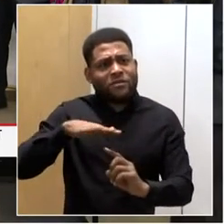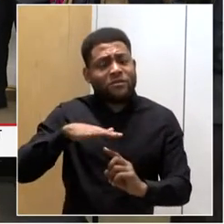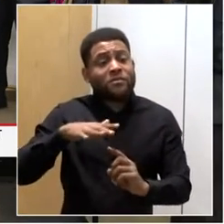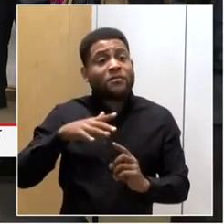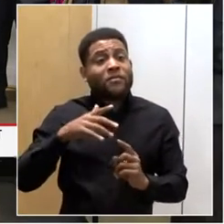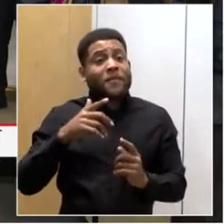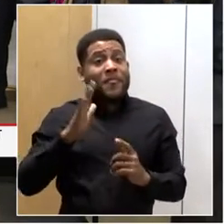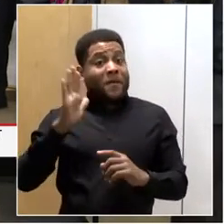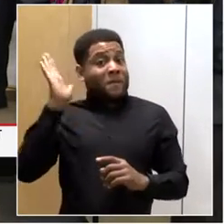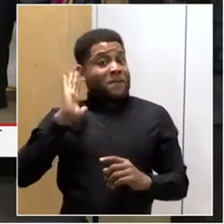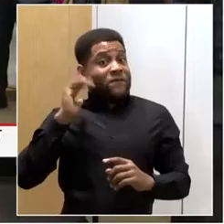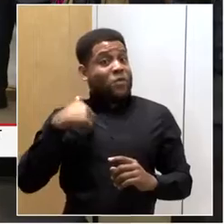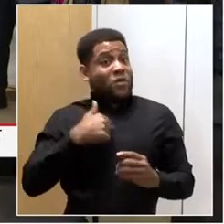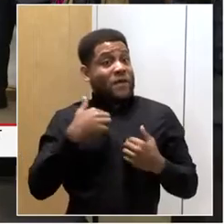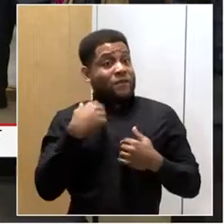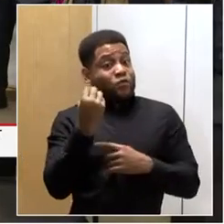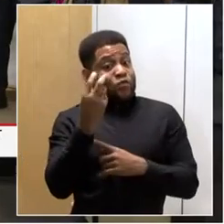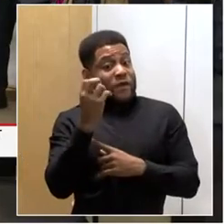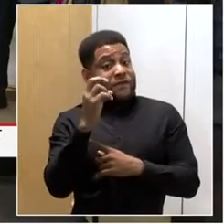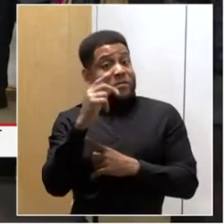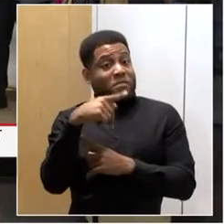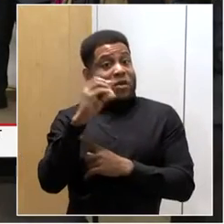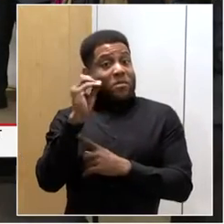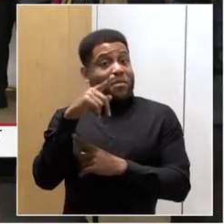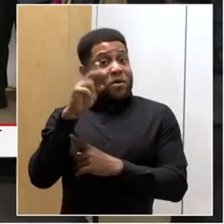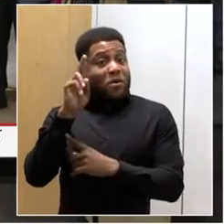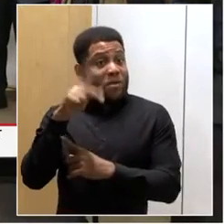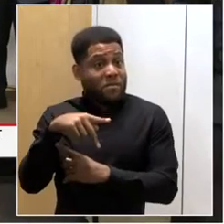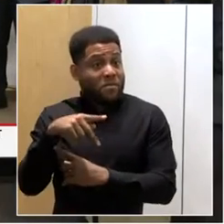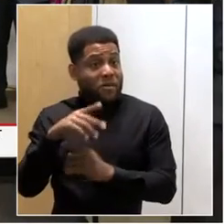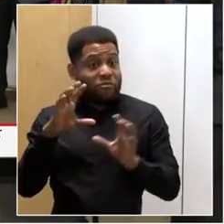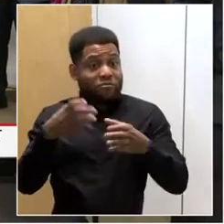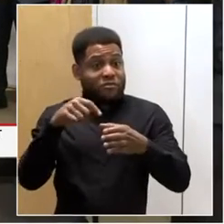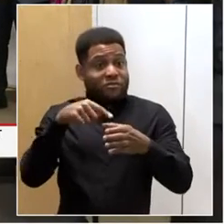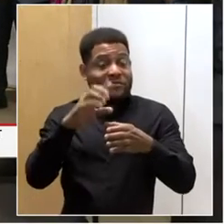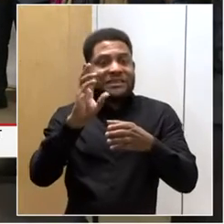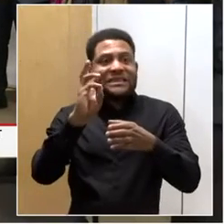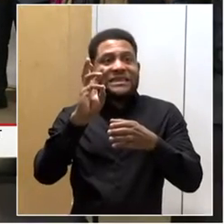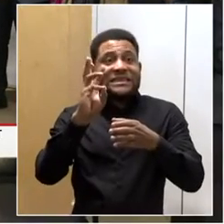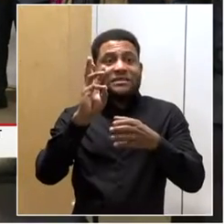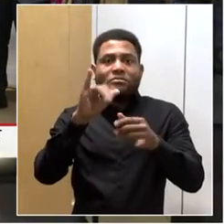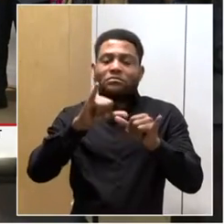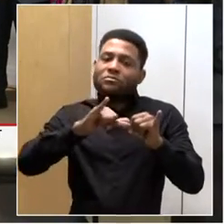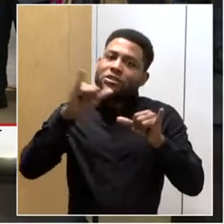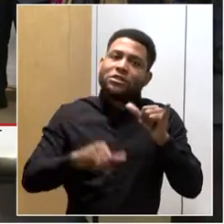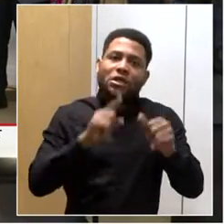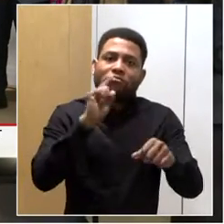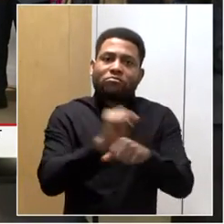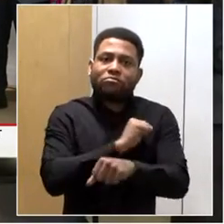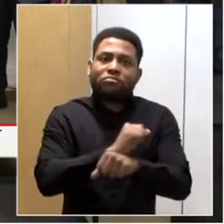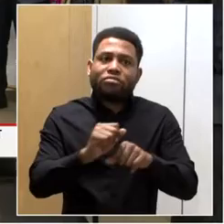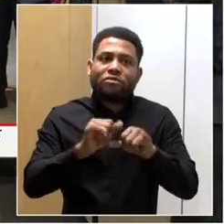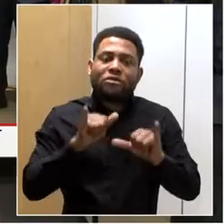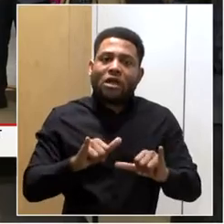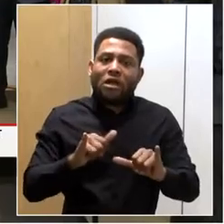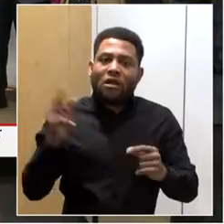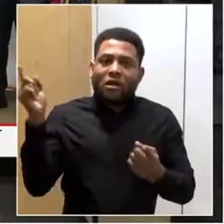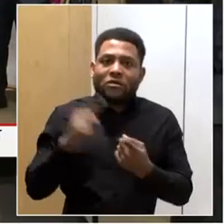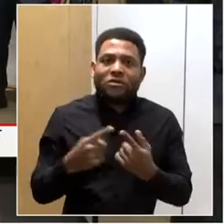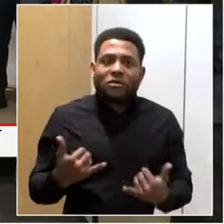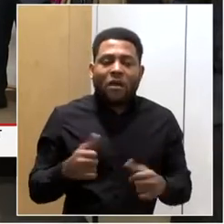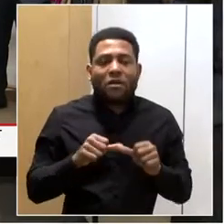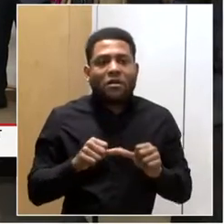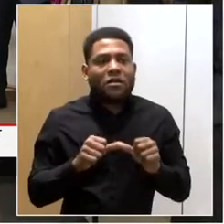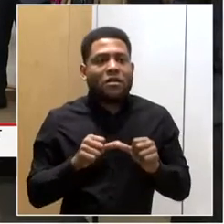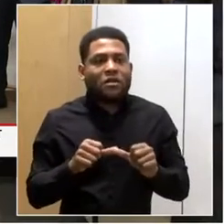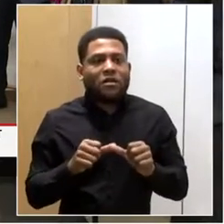pop-ups stayed longer than their original term, and those 6 are still here today, and that is